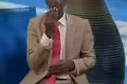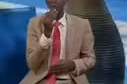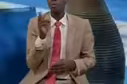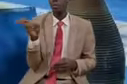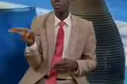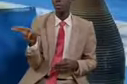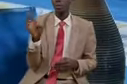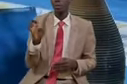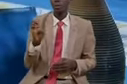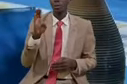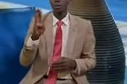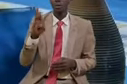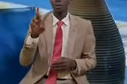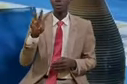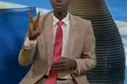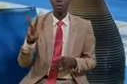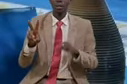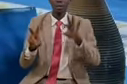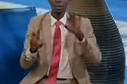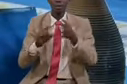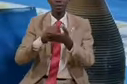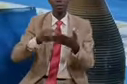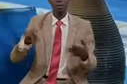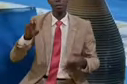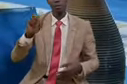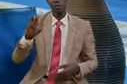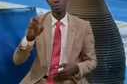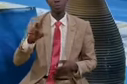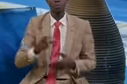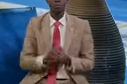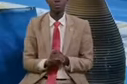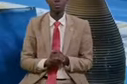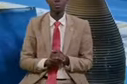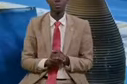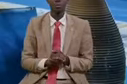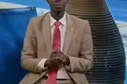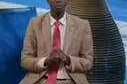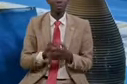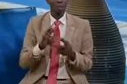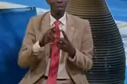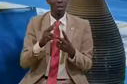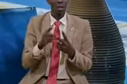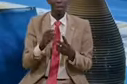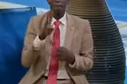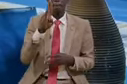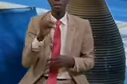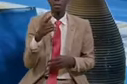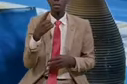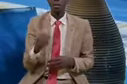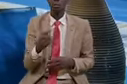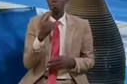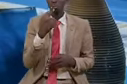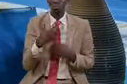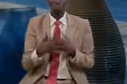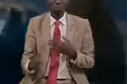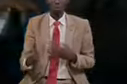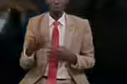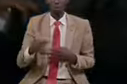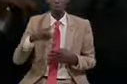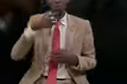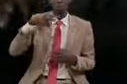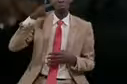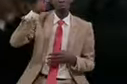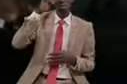verse 12. Hebrews chapter 9, verse 12. Neither by the blood of goats and